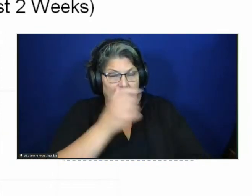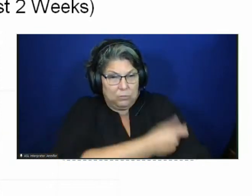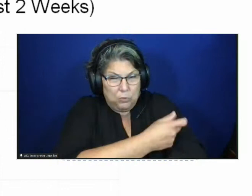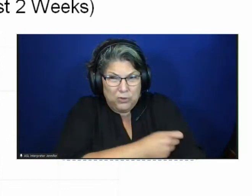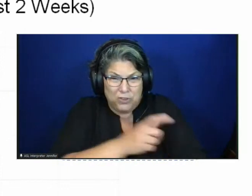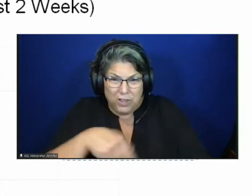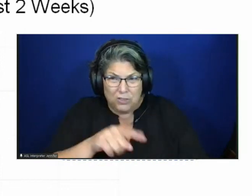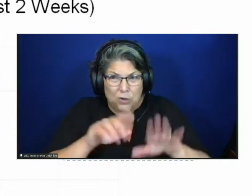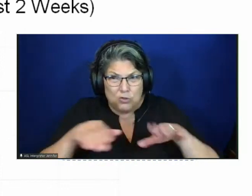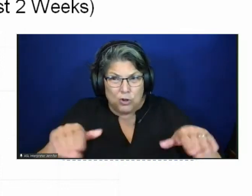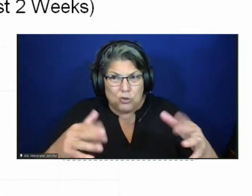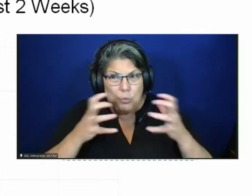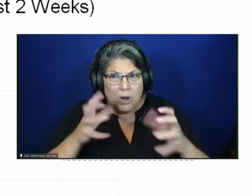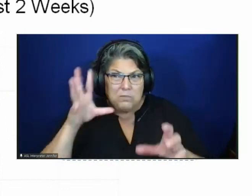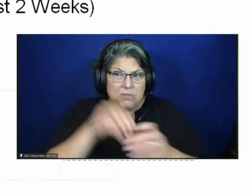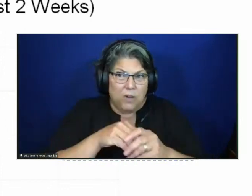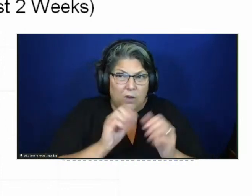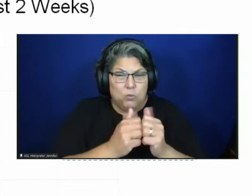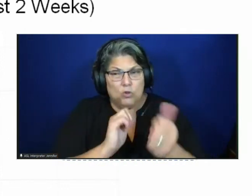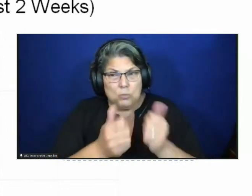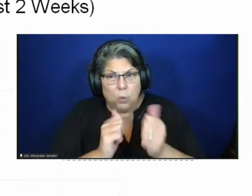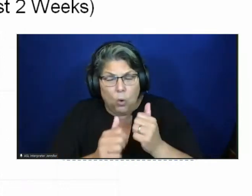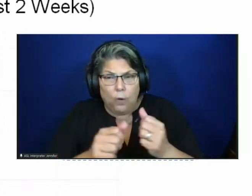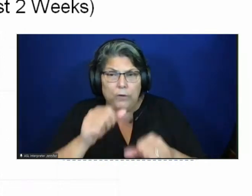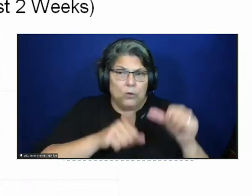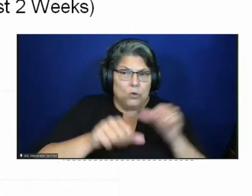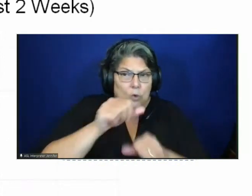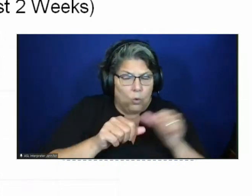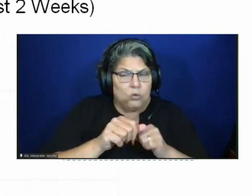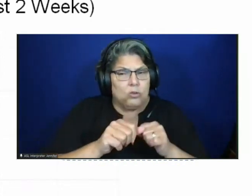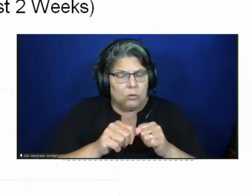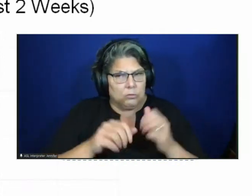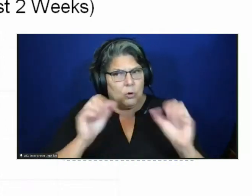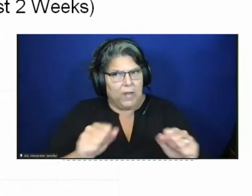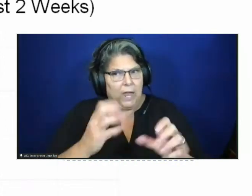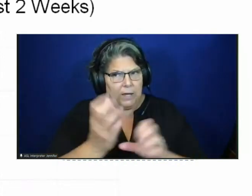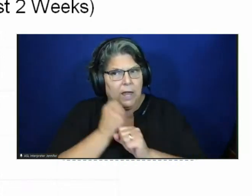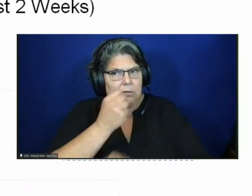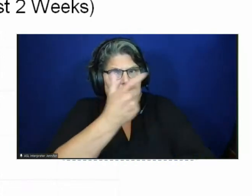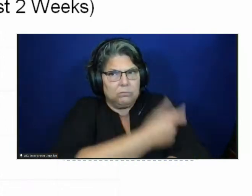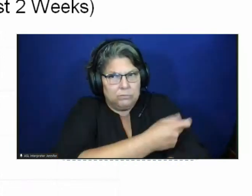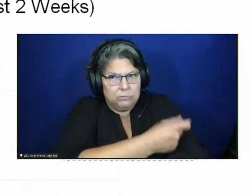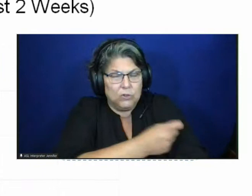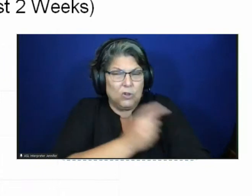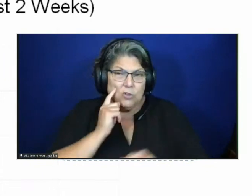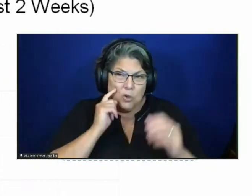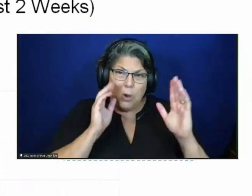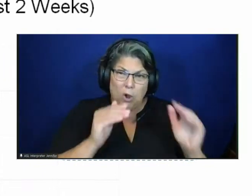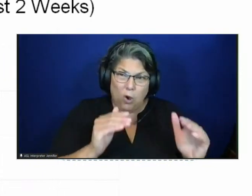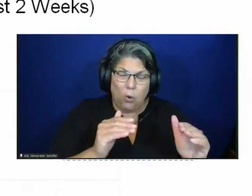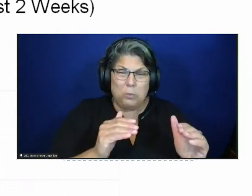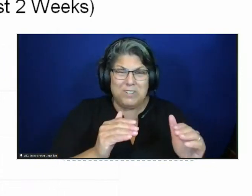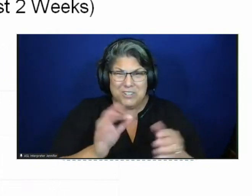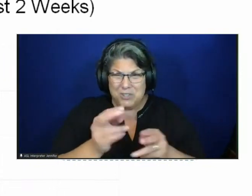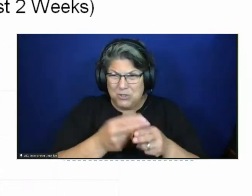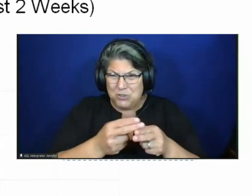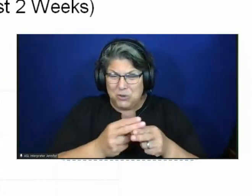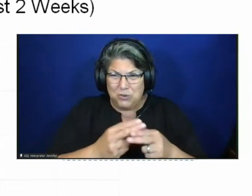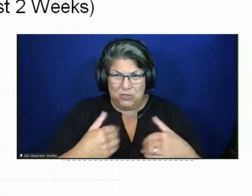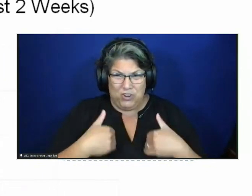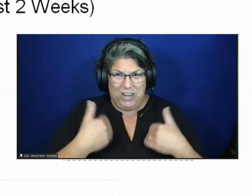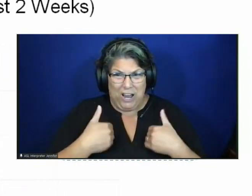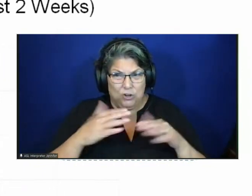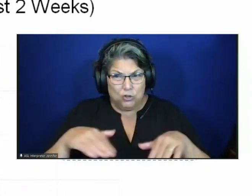and other social activities, and soon we're hoping those 5 to 12-year-old children who've been